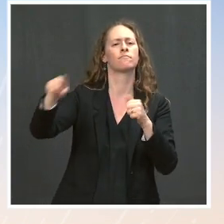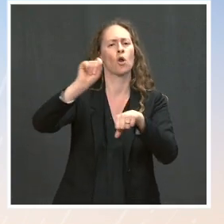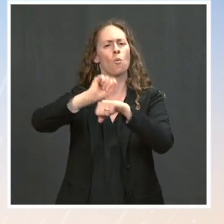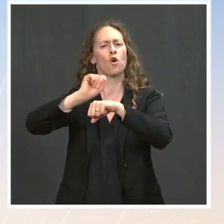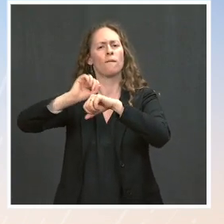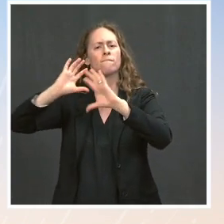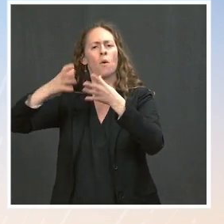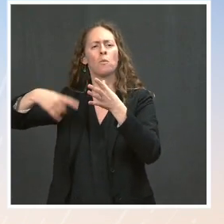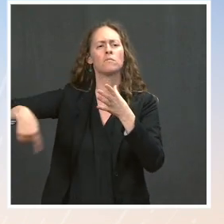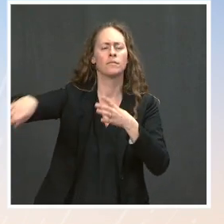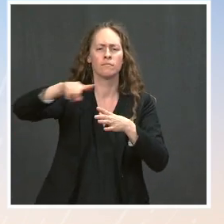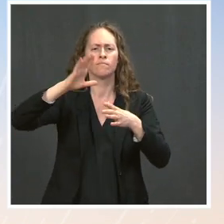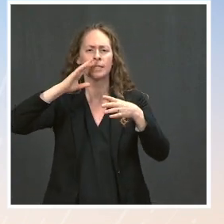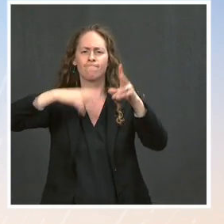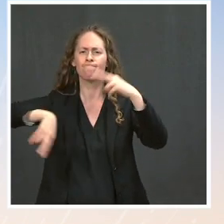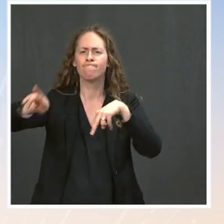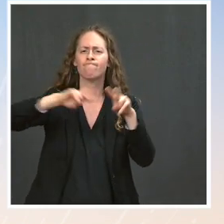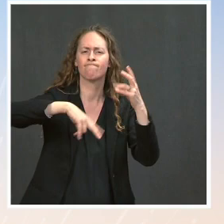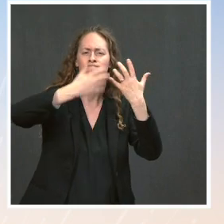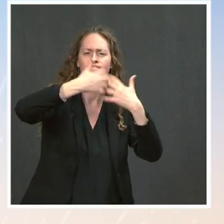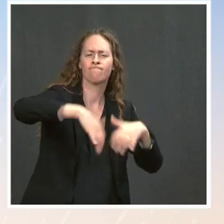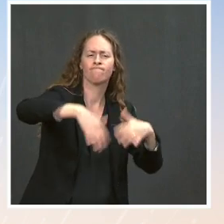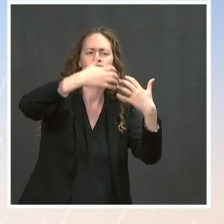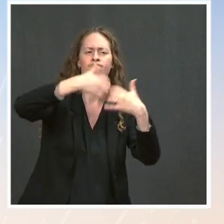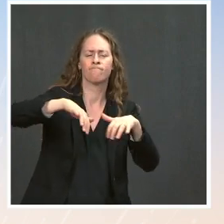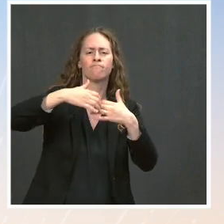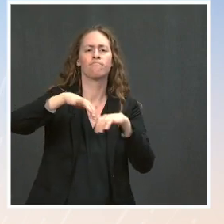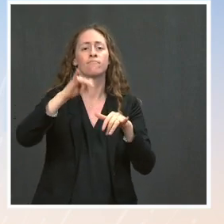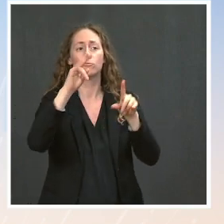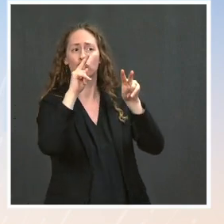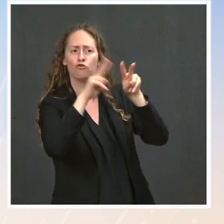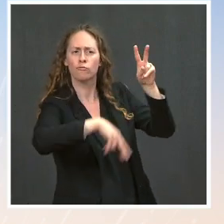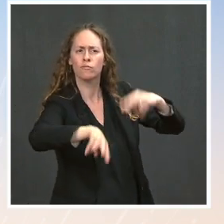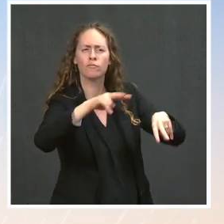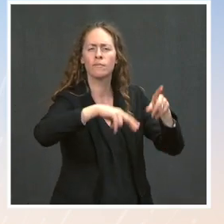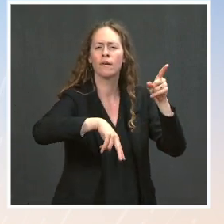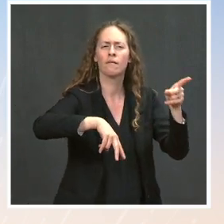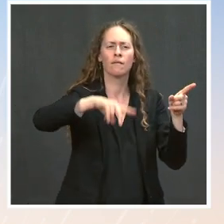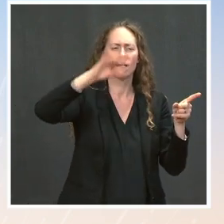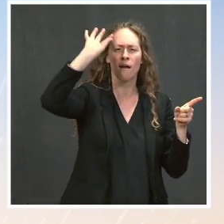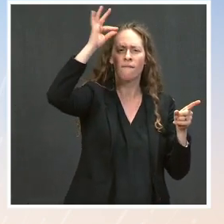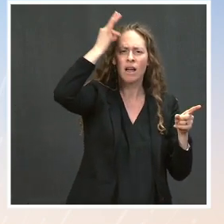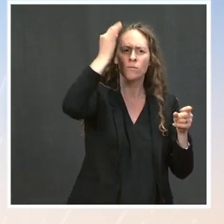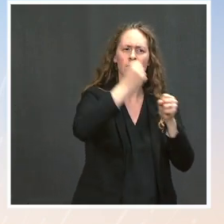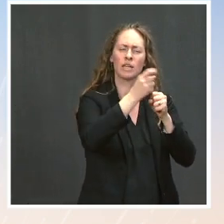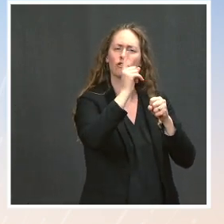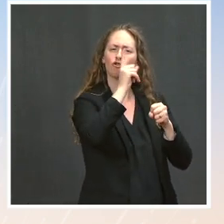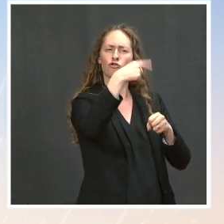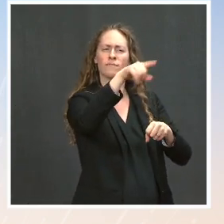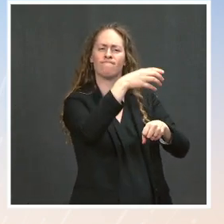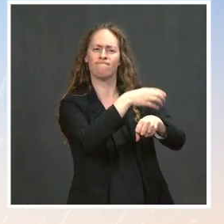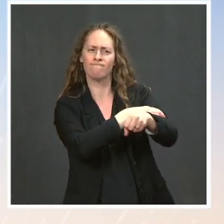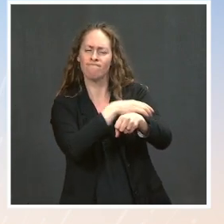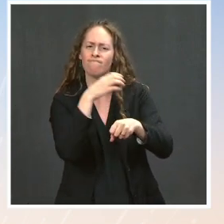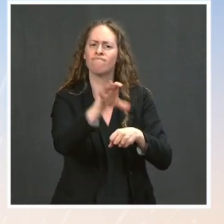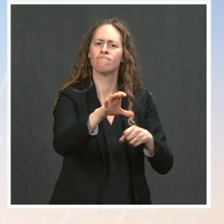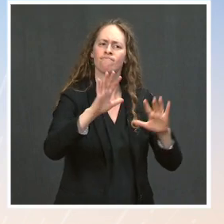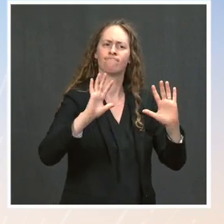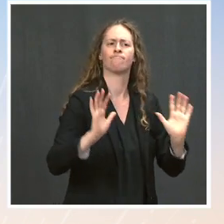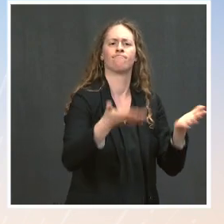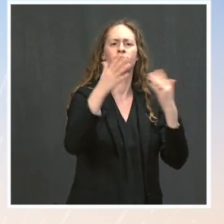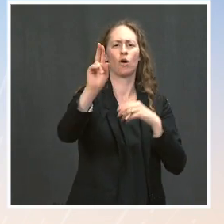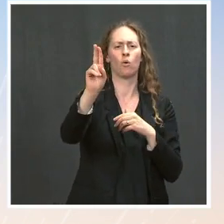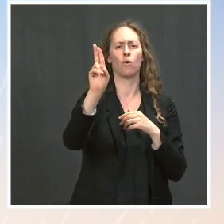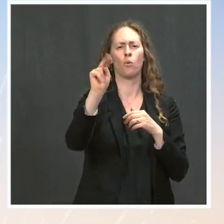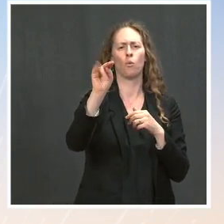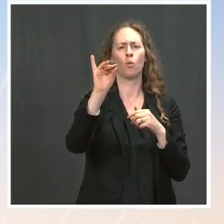the federal government's programs, policies, and practices to empower workers to organize and collectively bargain with their employers. And